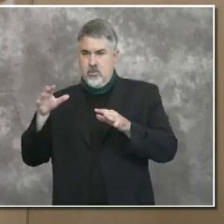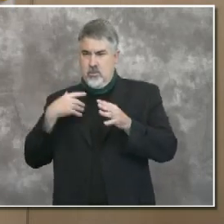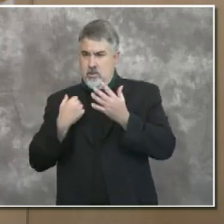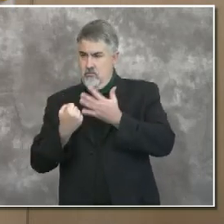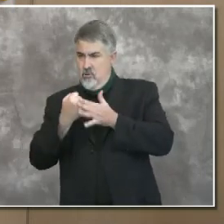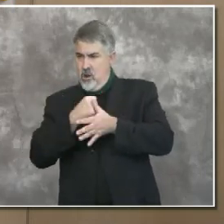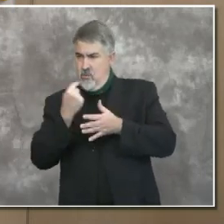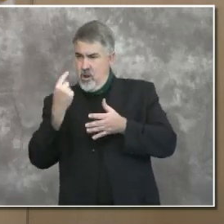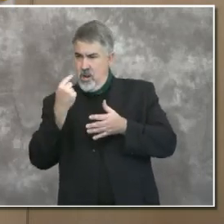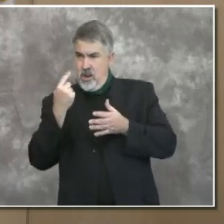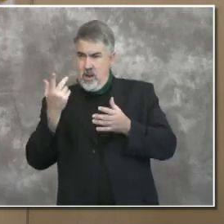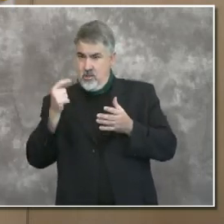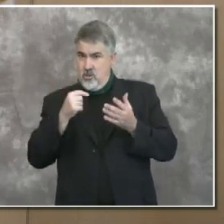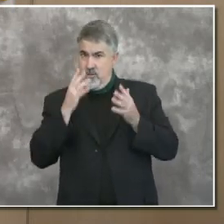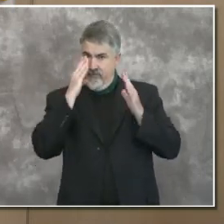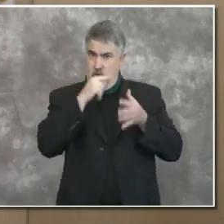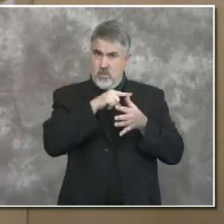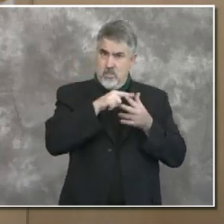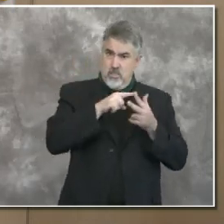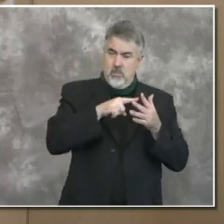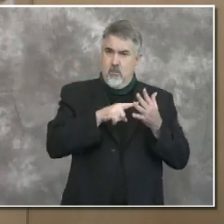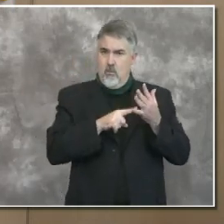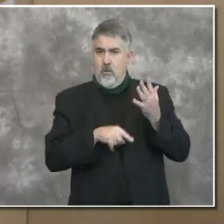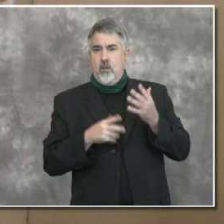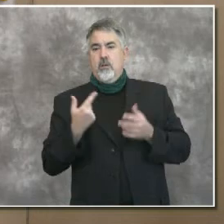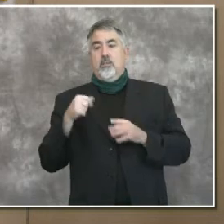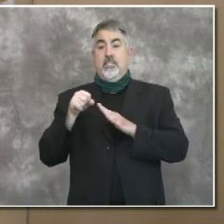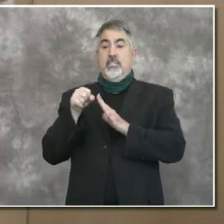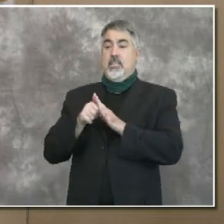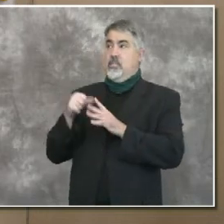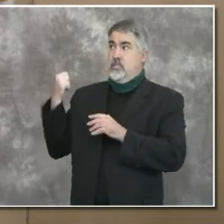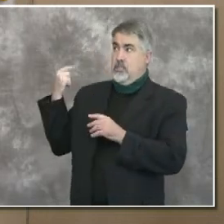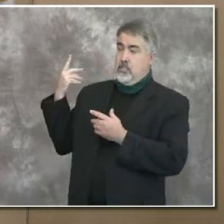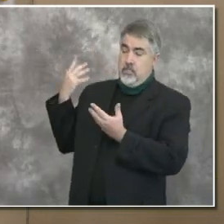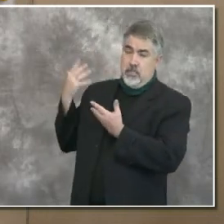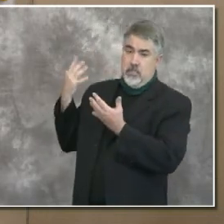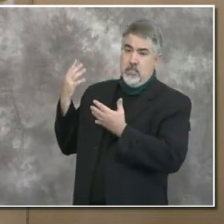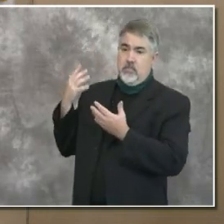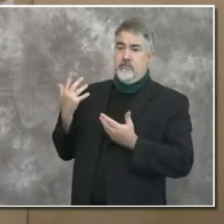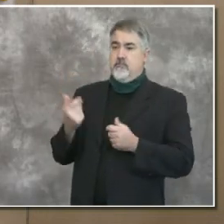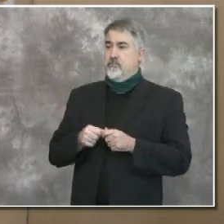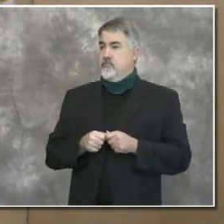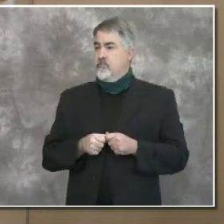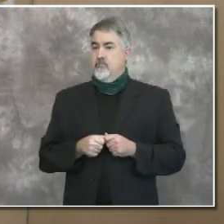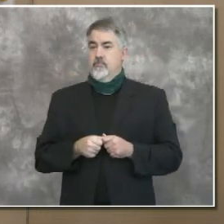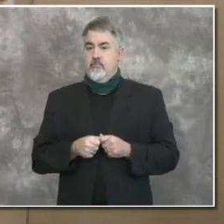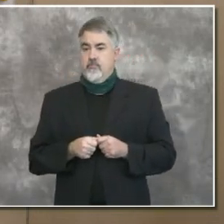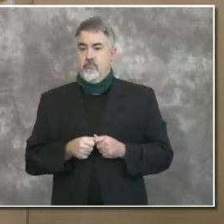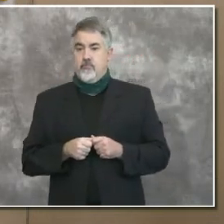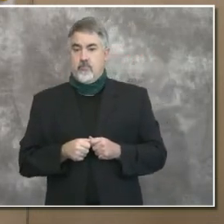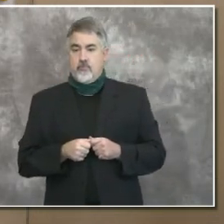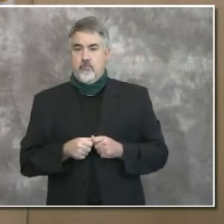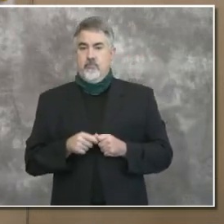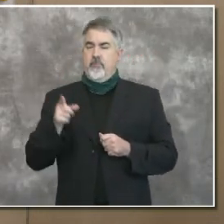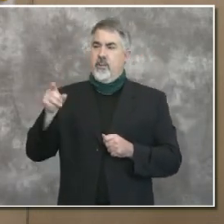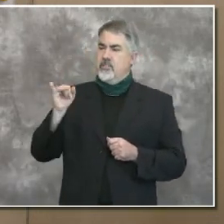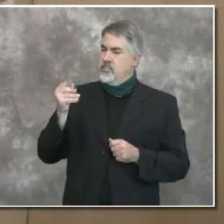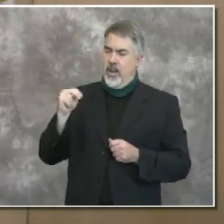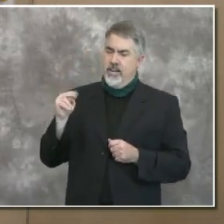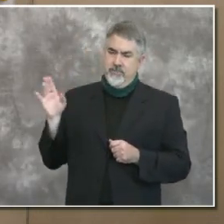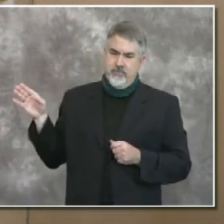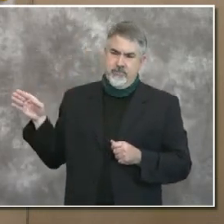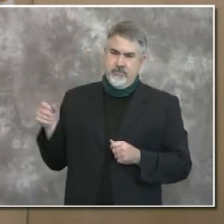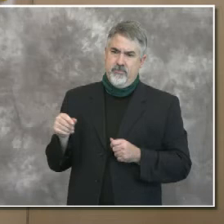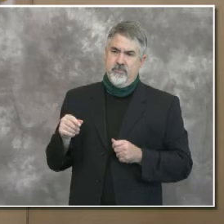the federal and state government. And Dr. Wooten, I have a question from John with Science. It's about